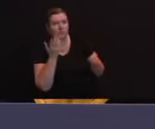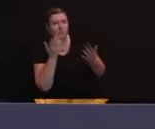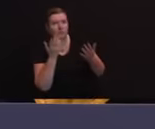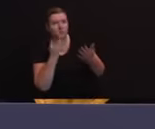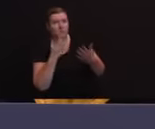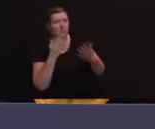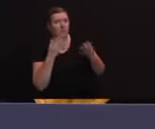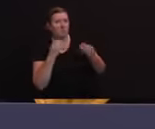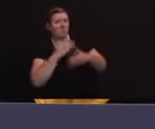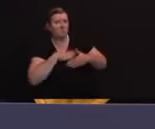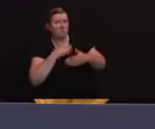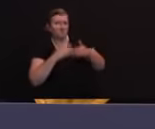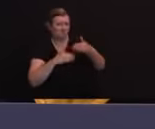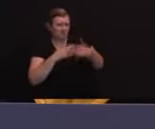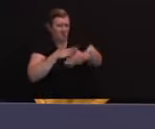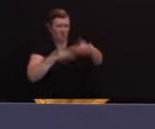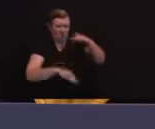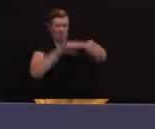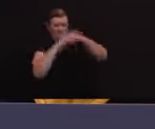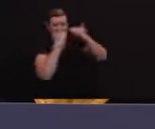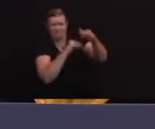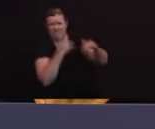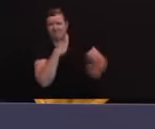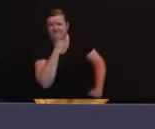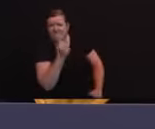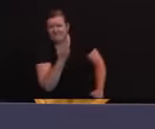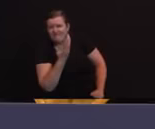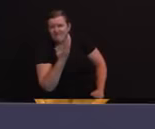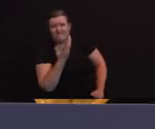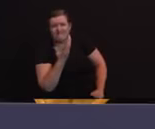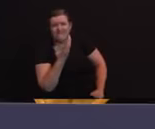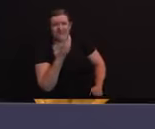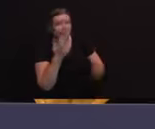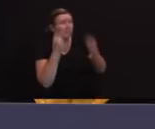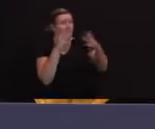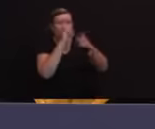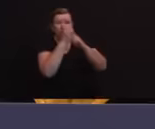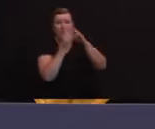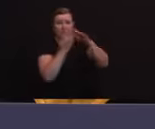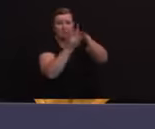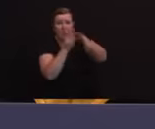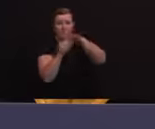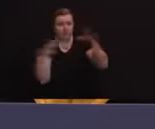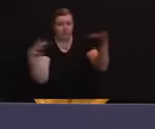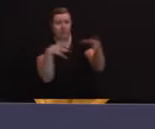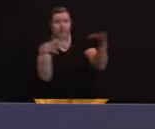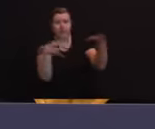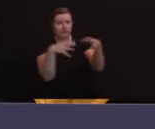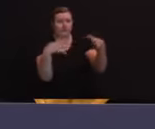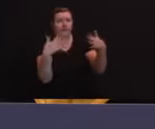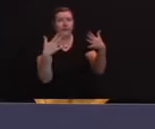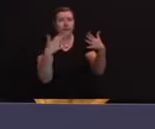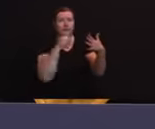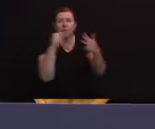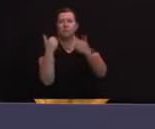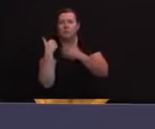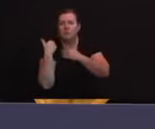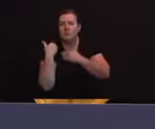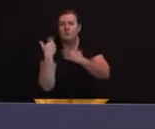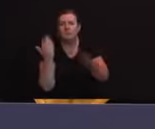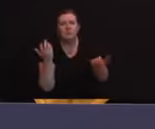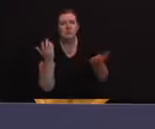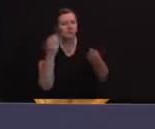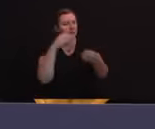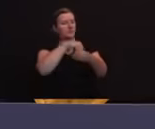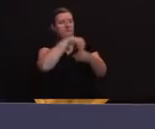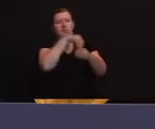down, but we felt there are just too many instances of folks gathering irresponsibly inside, including in